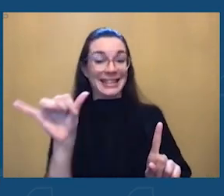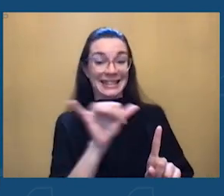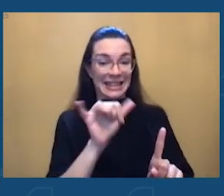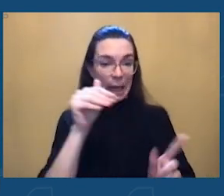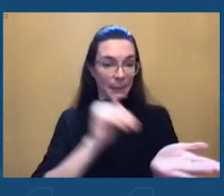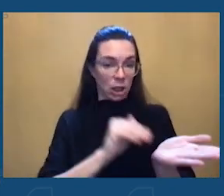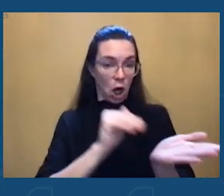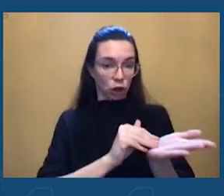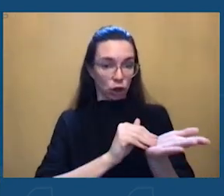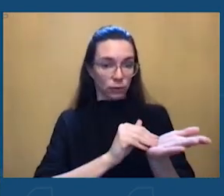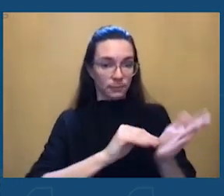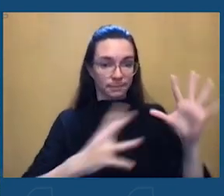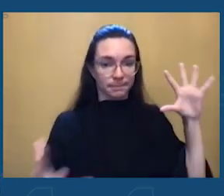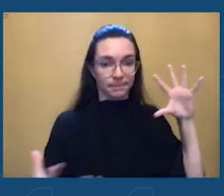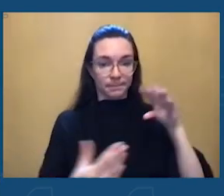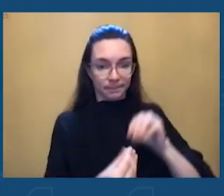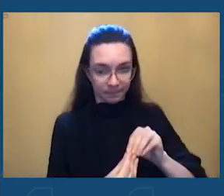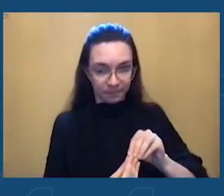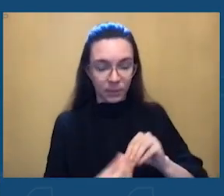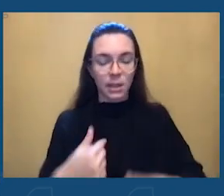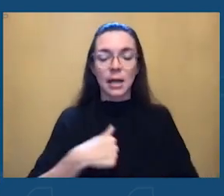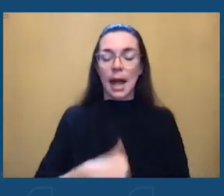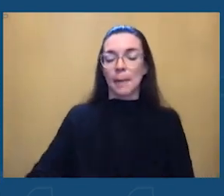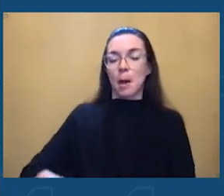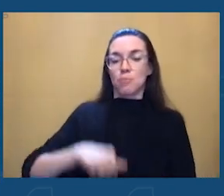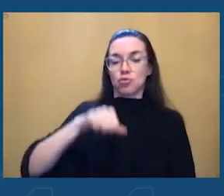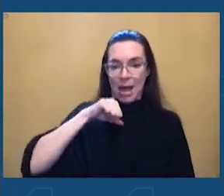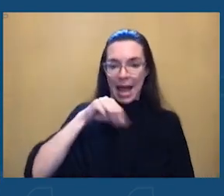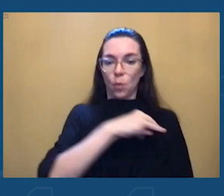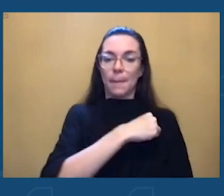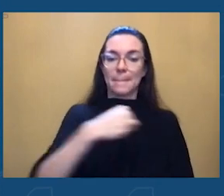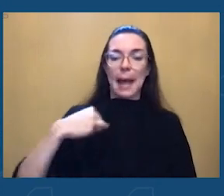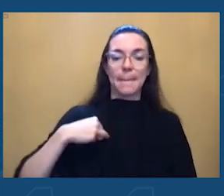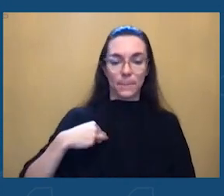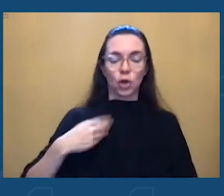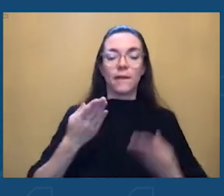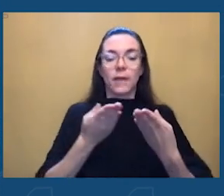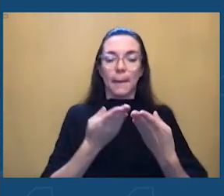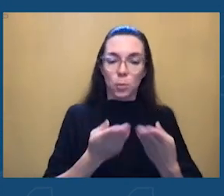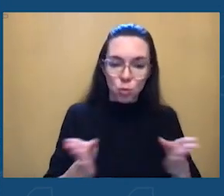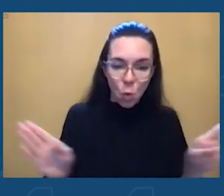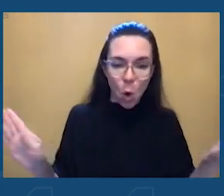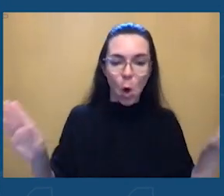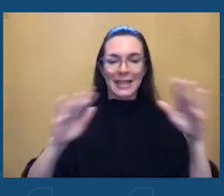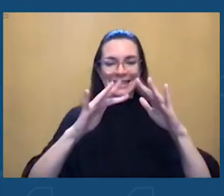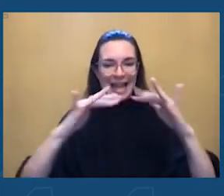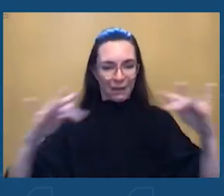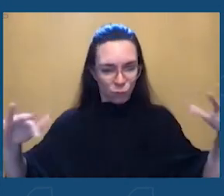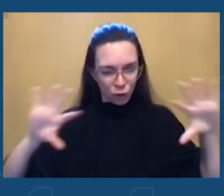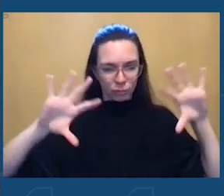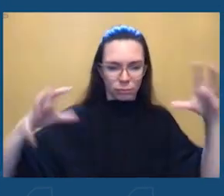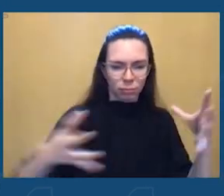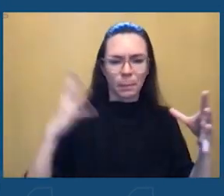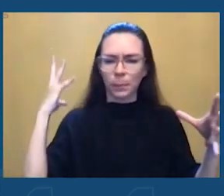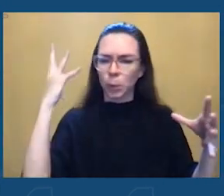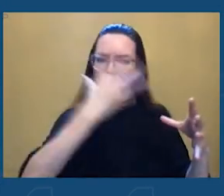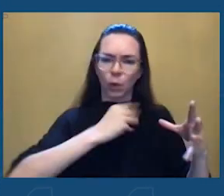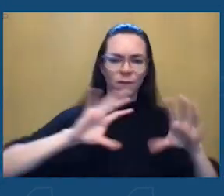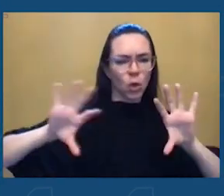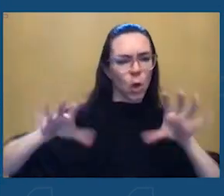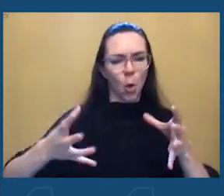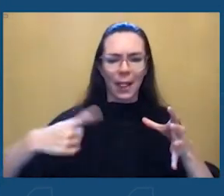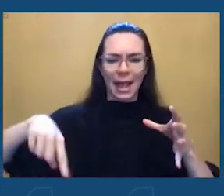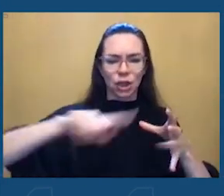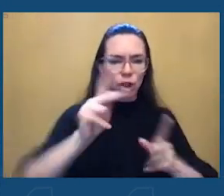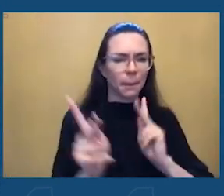I am a proud member of a broad, diverse, beautiful coalition of people who have fought